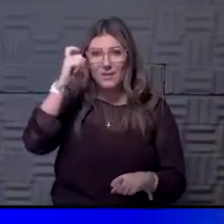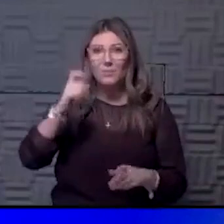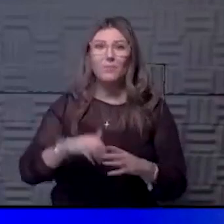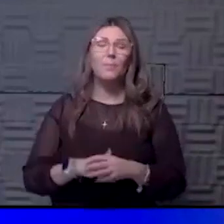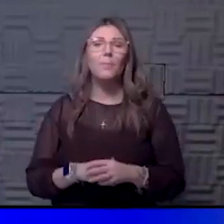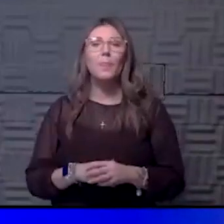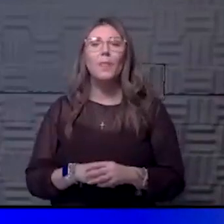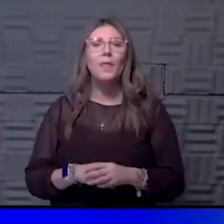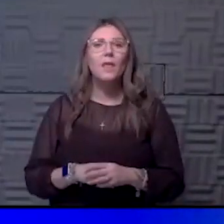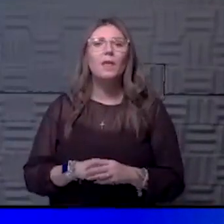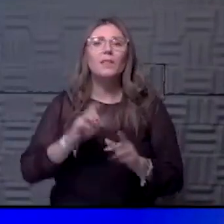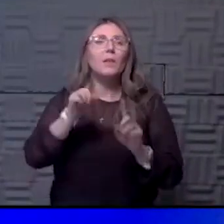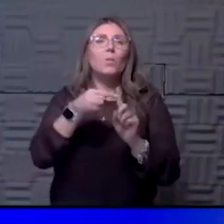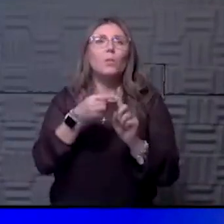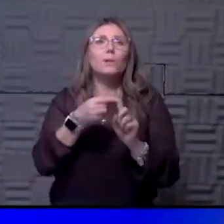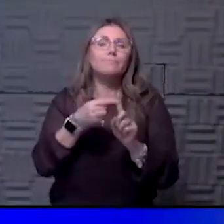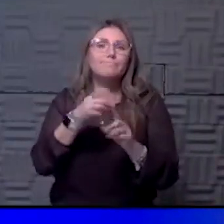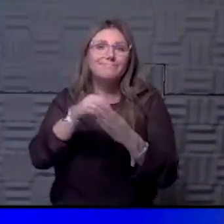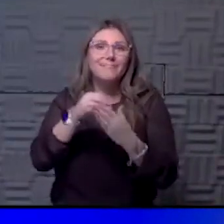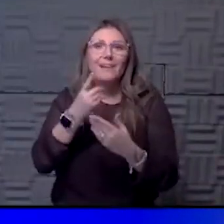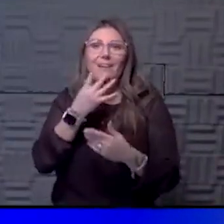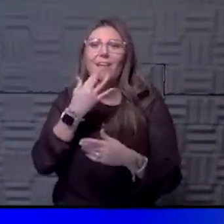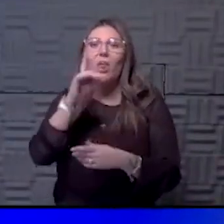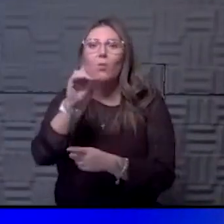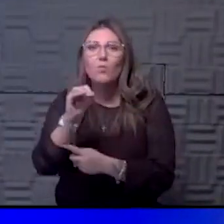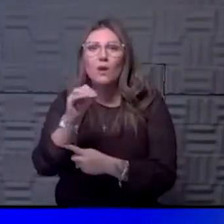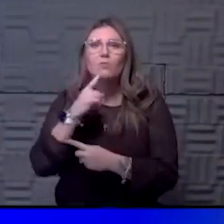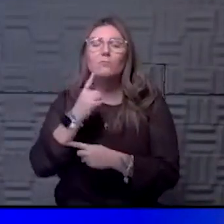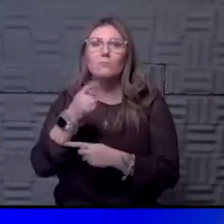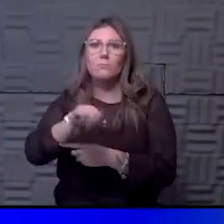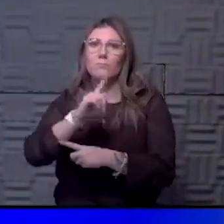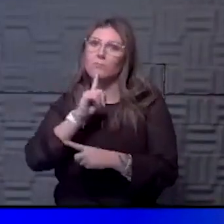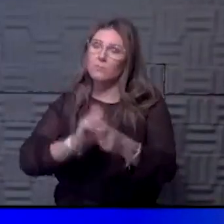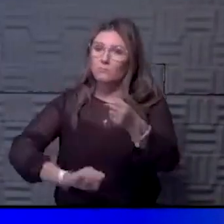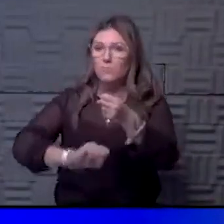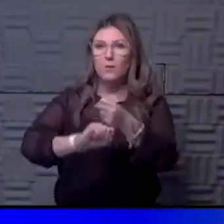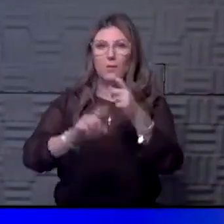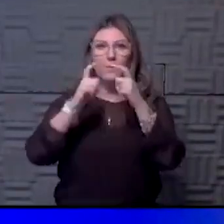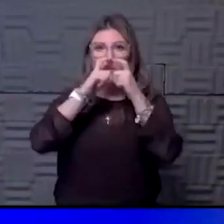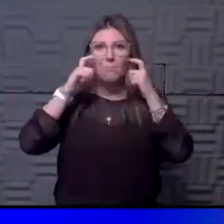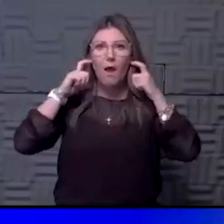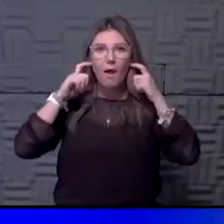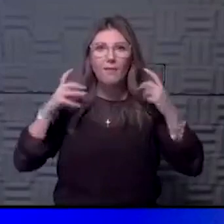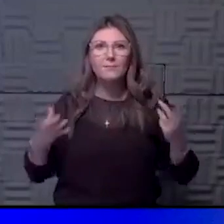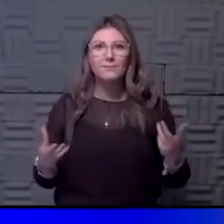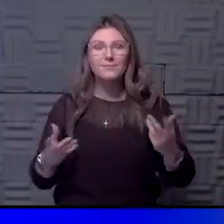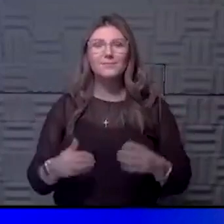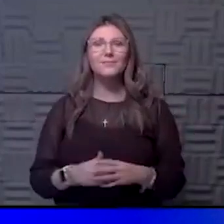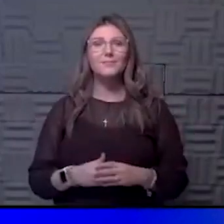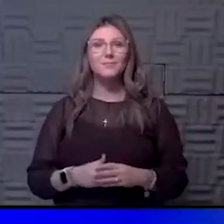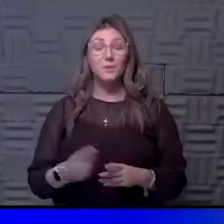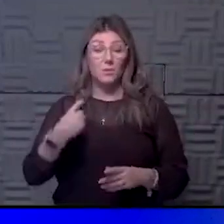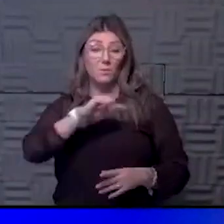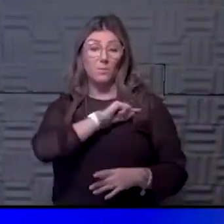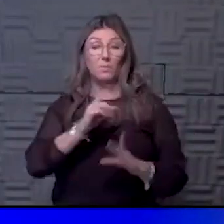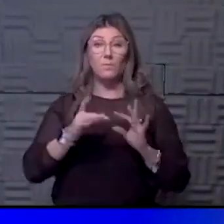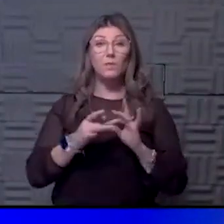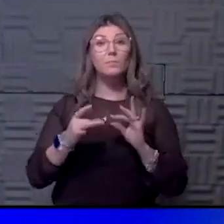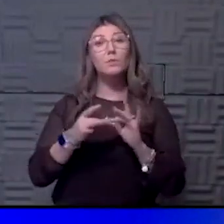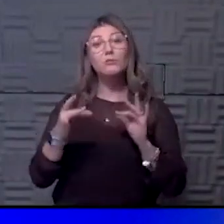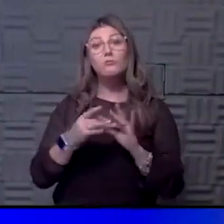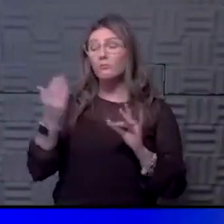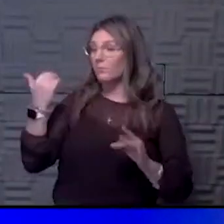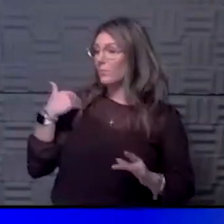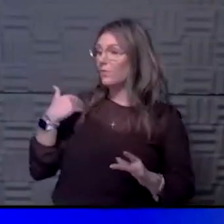for like when I was in Colorado. So they really embrace that masking culture. And I think it's just, as we have said before, COVID